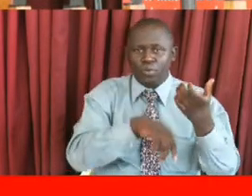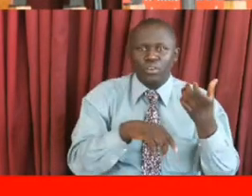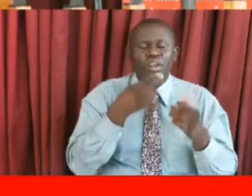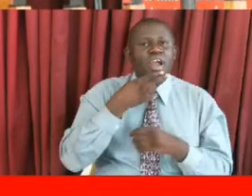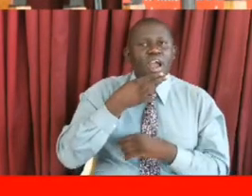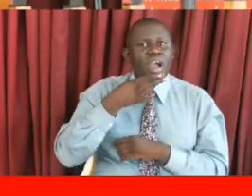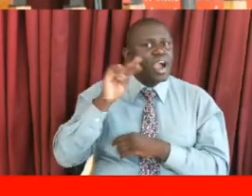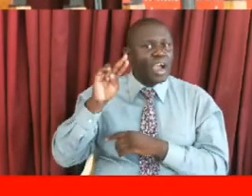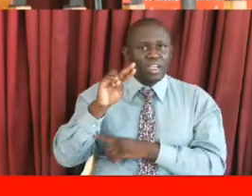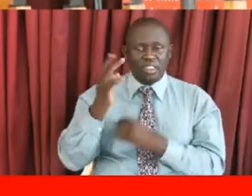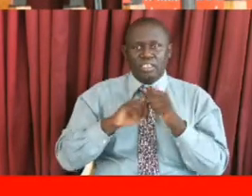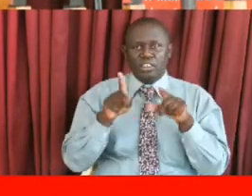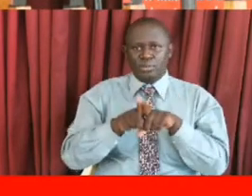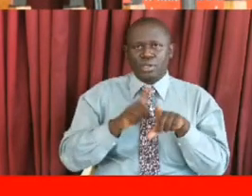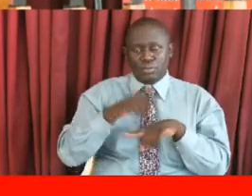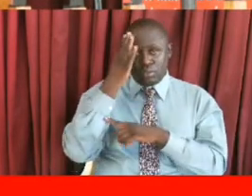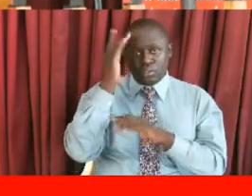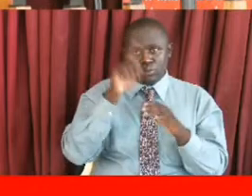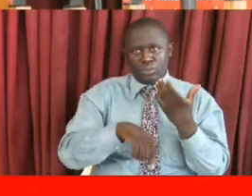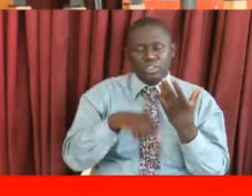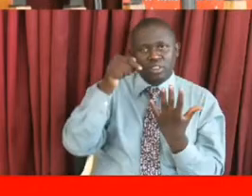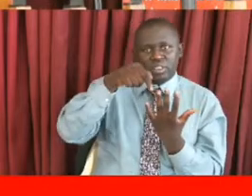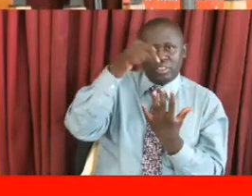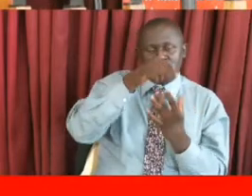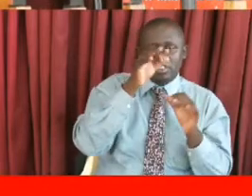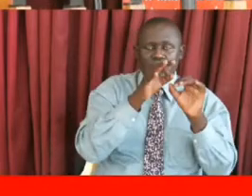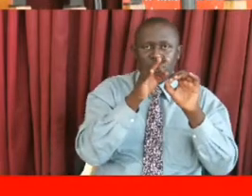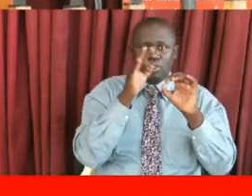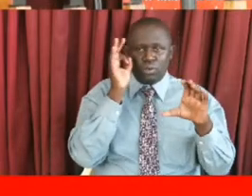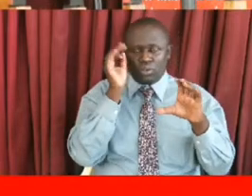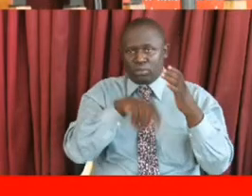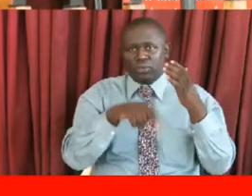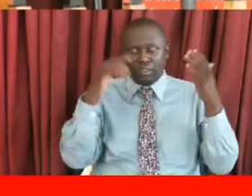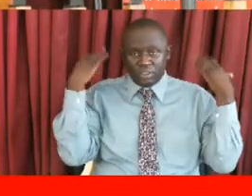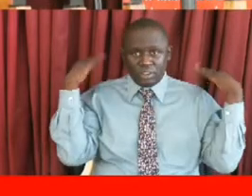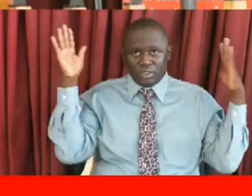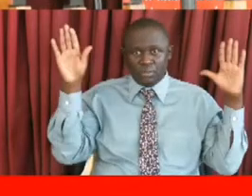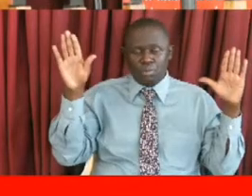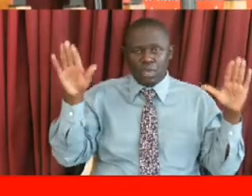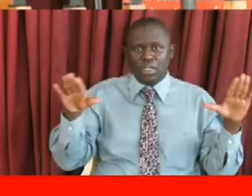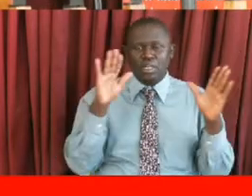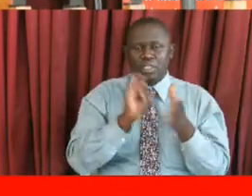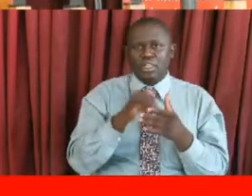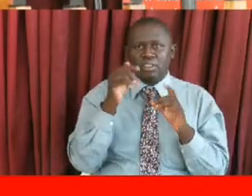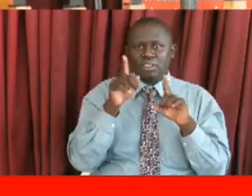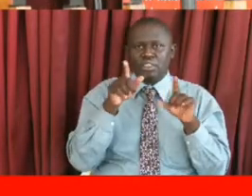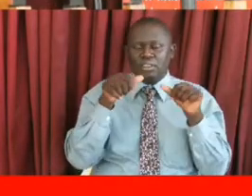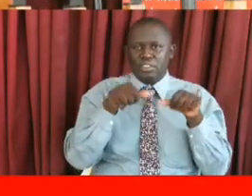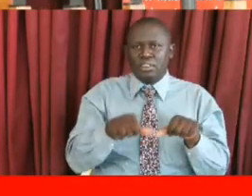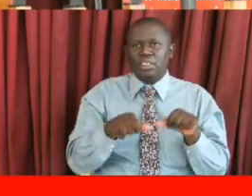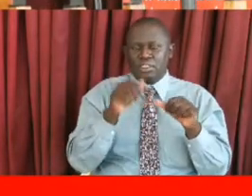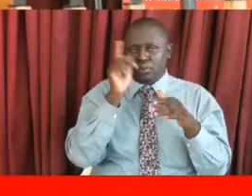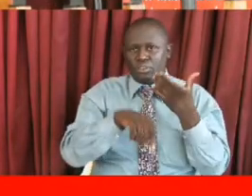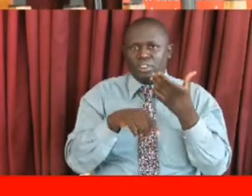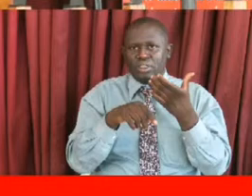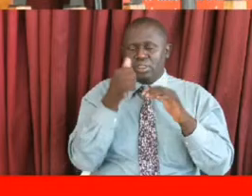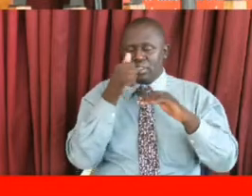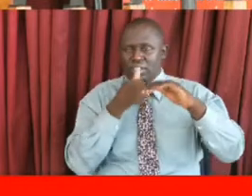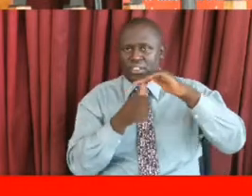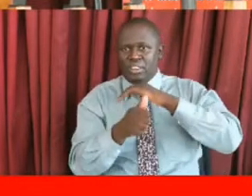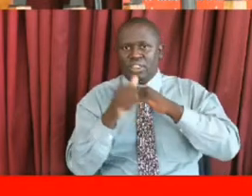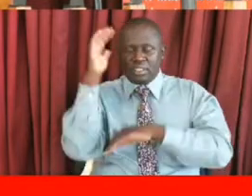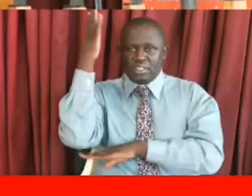honey he knows every sparrow that sets in the tree and you can hear a